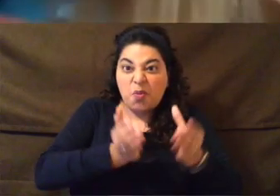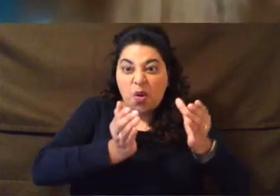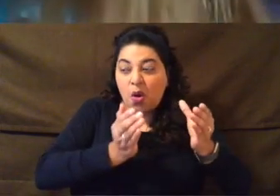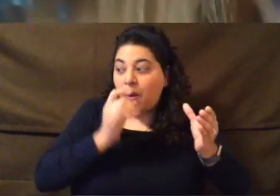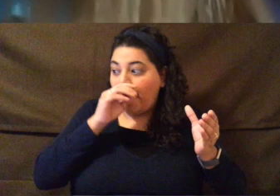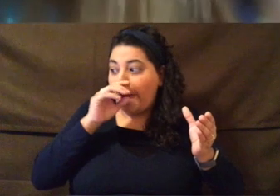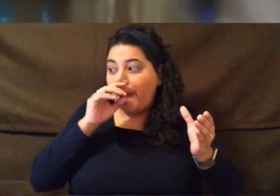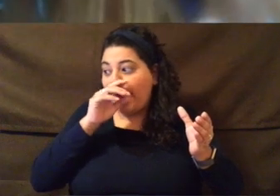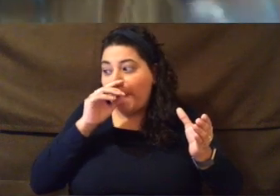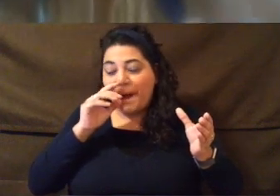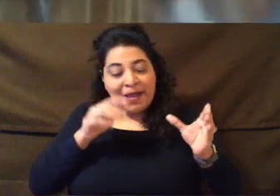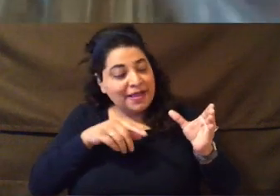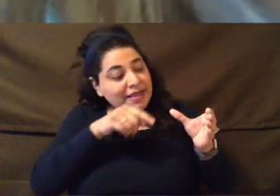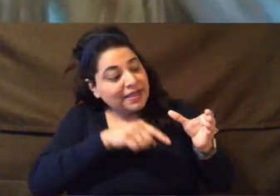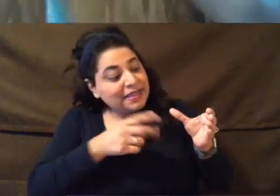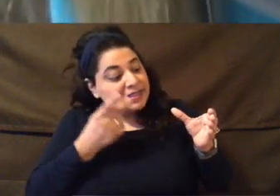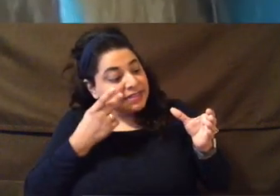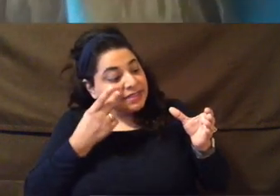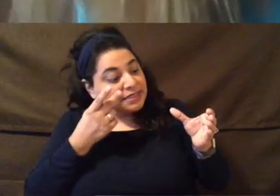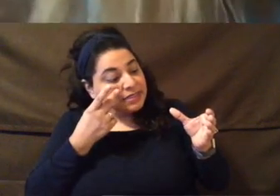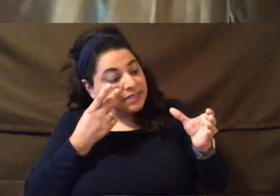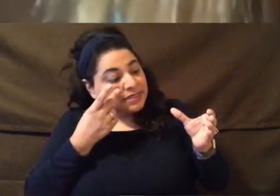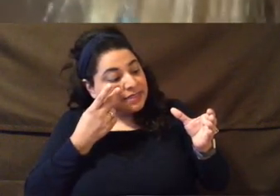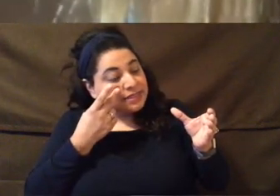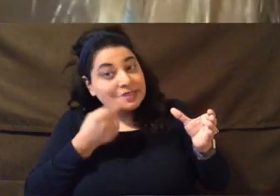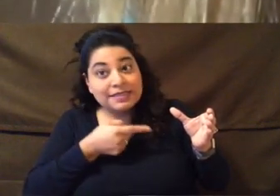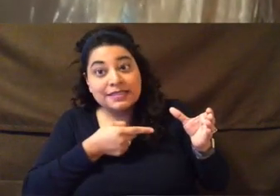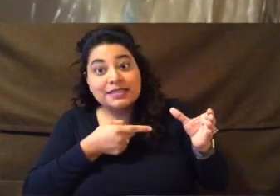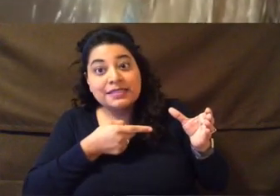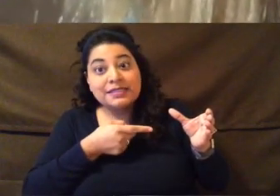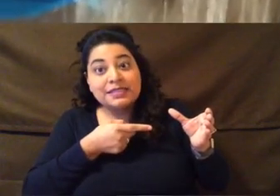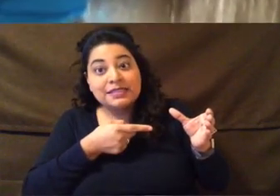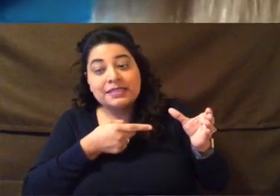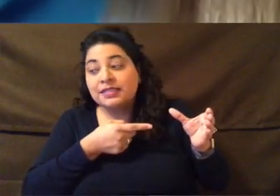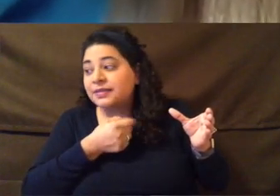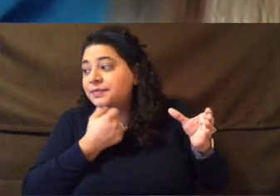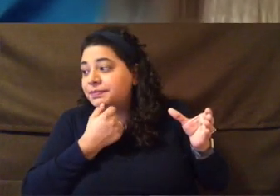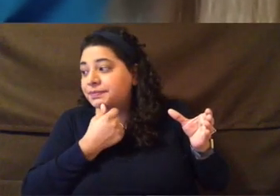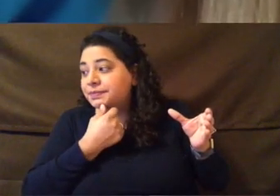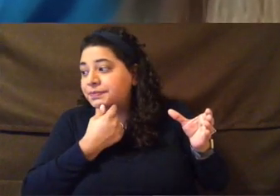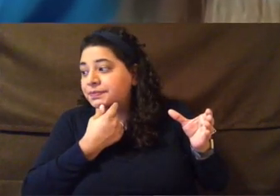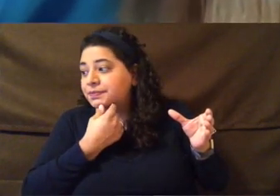There you go. I'll let you see it in the camera.